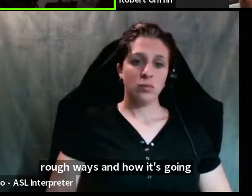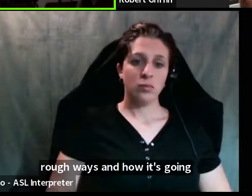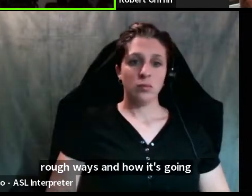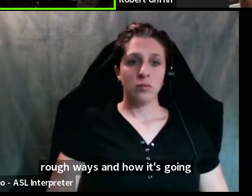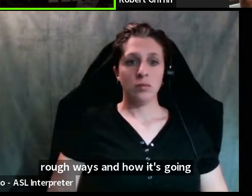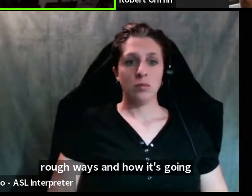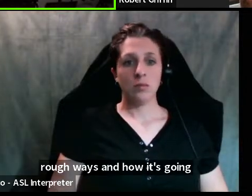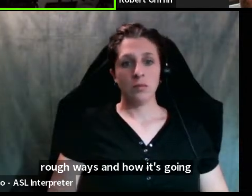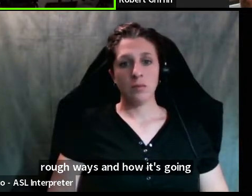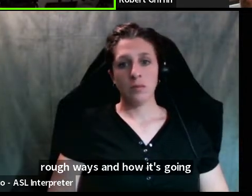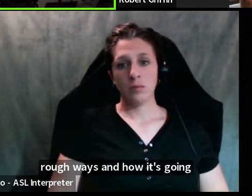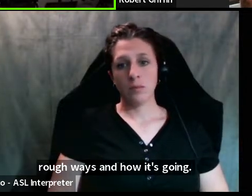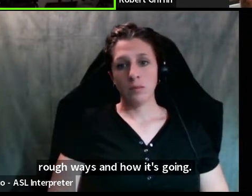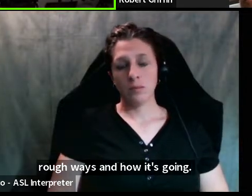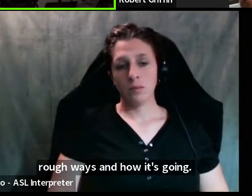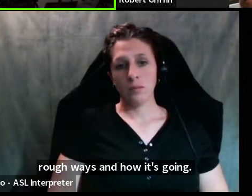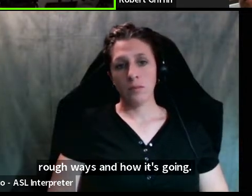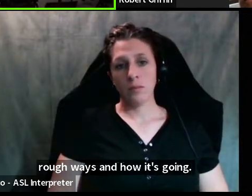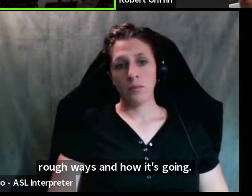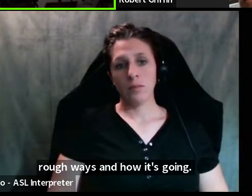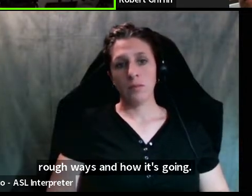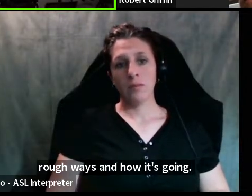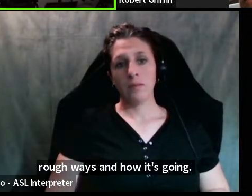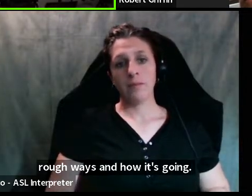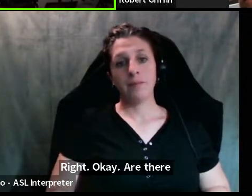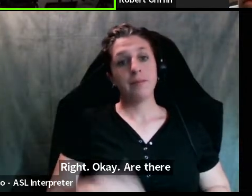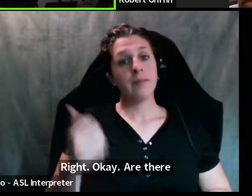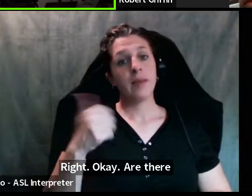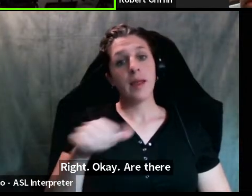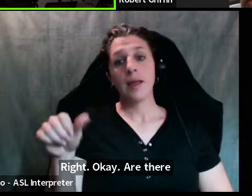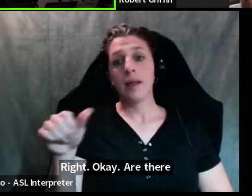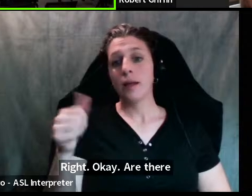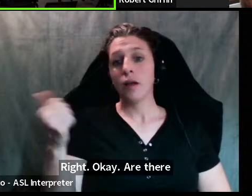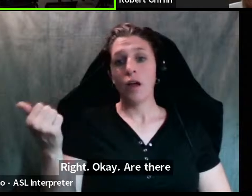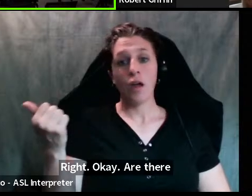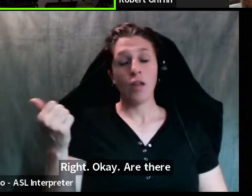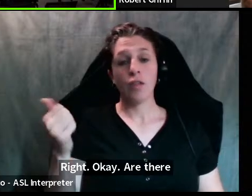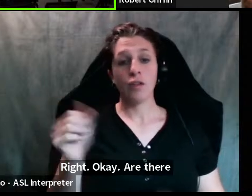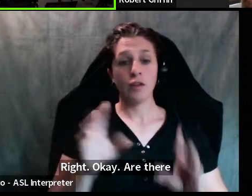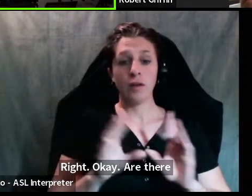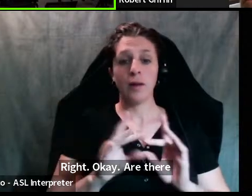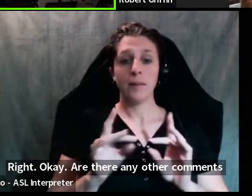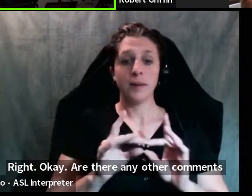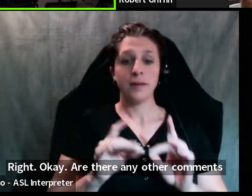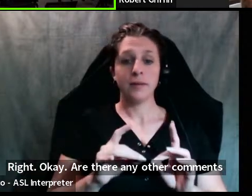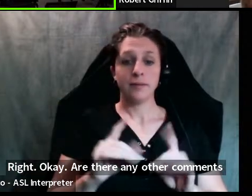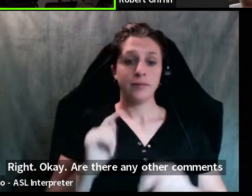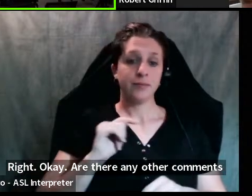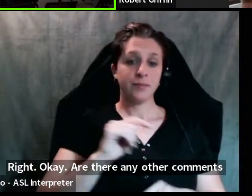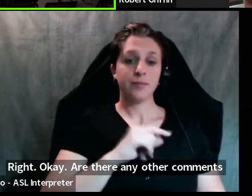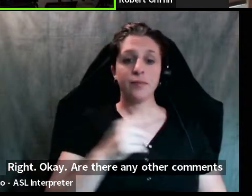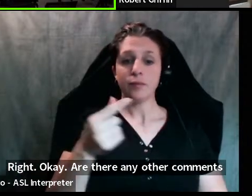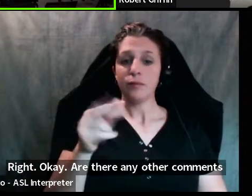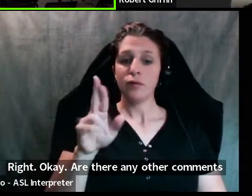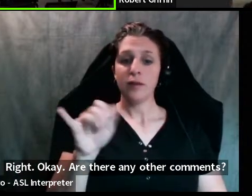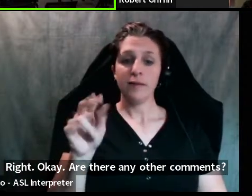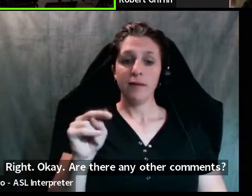Right. Okay. Are there any other comments? Trustee Griffin, do you have any